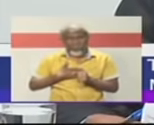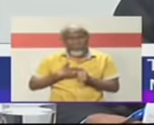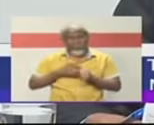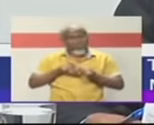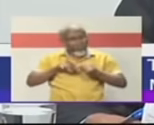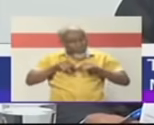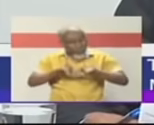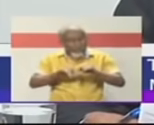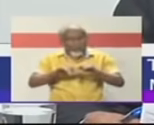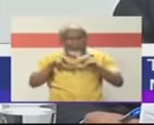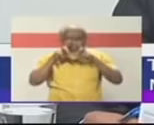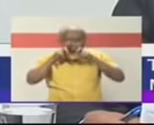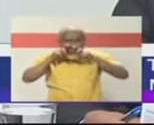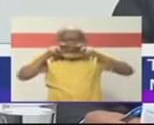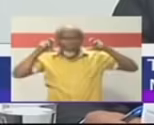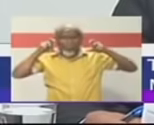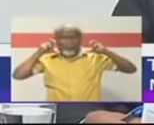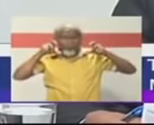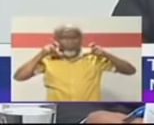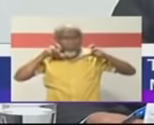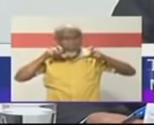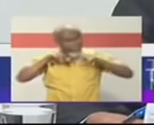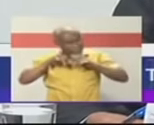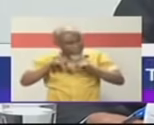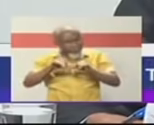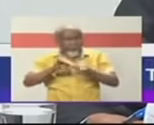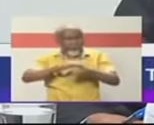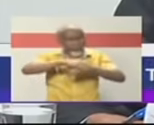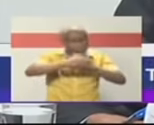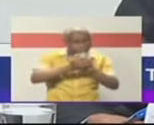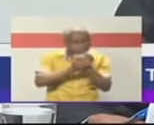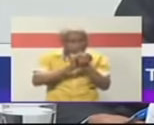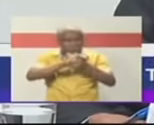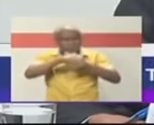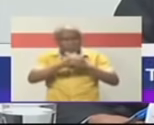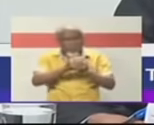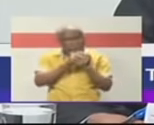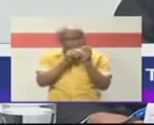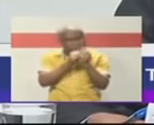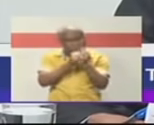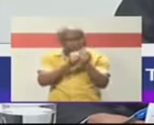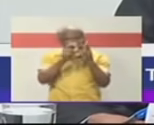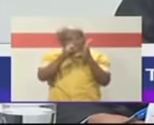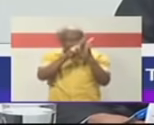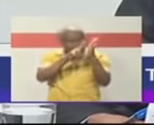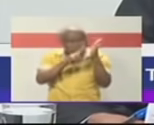Continue with the hand hygiene. But now, more than ever,